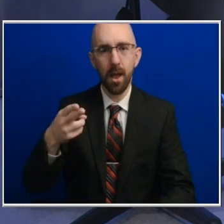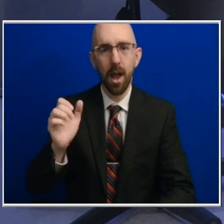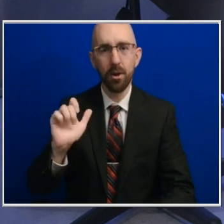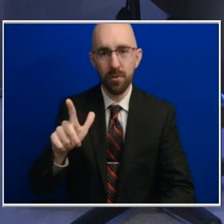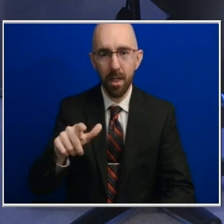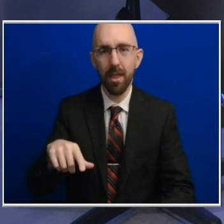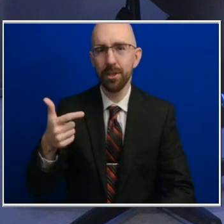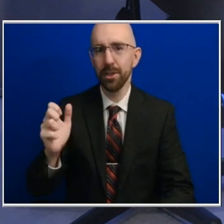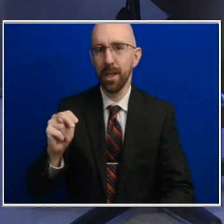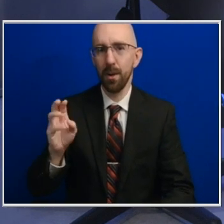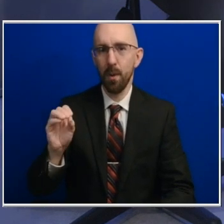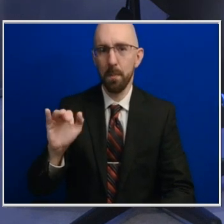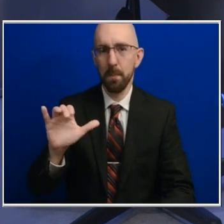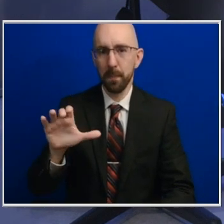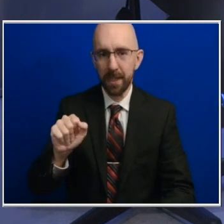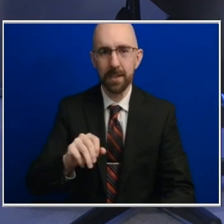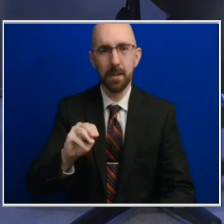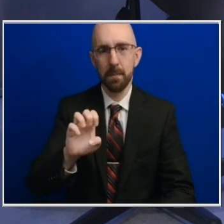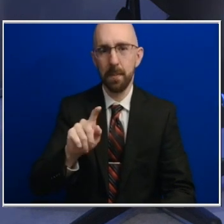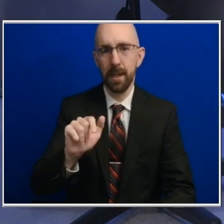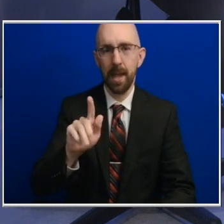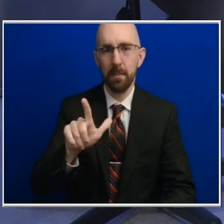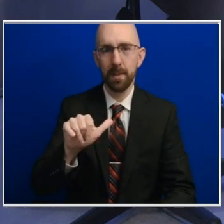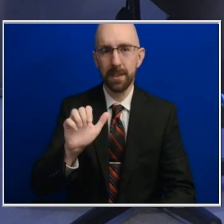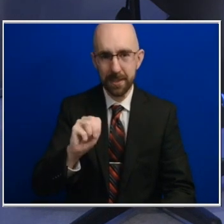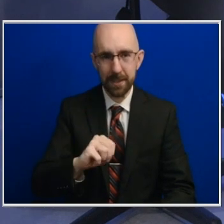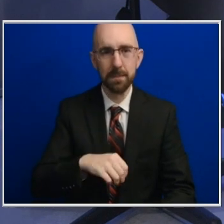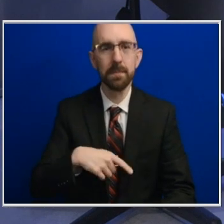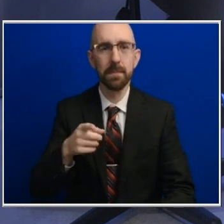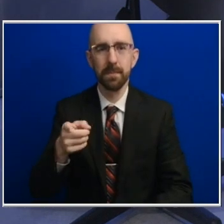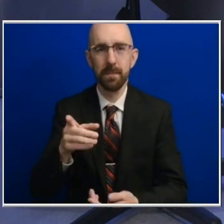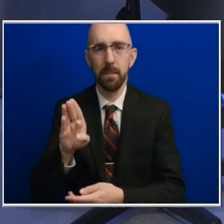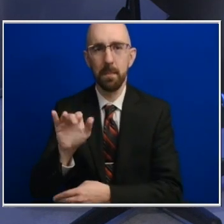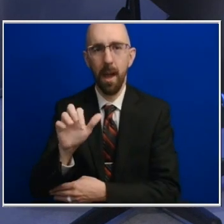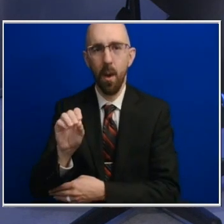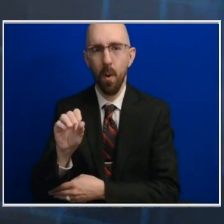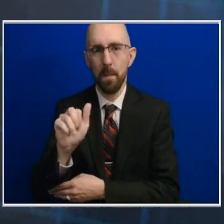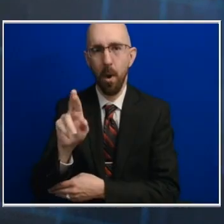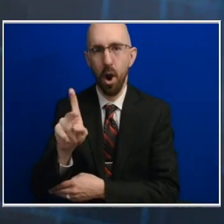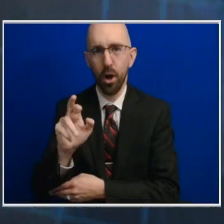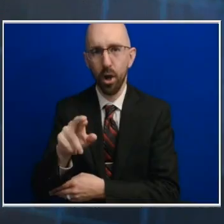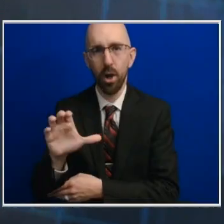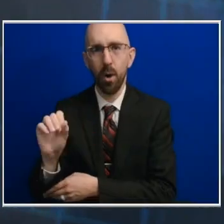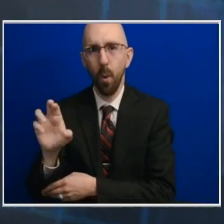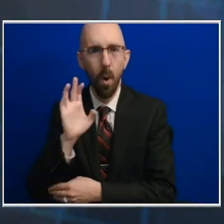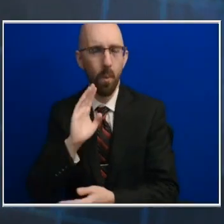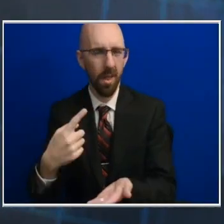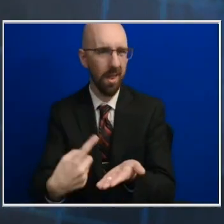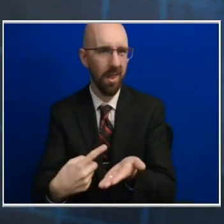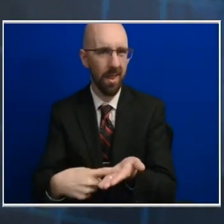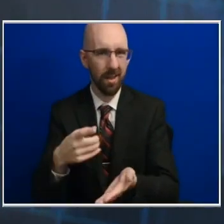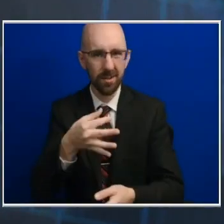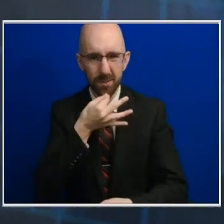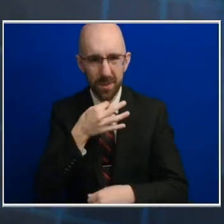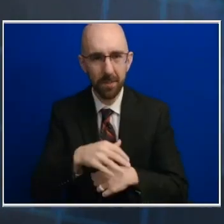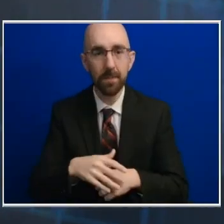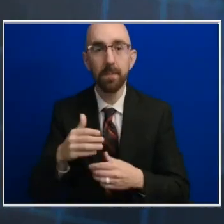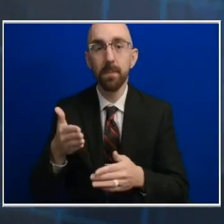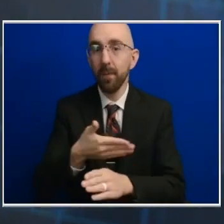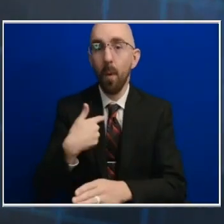and Biomarker Core. She's going to explain what that means in just a moment. Before we jump into this discussion, we sent our camera out and